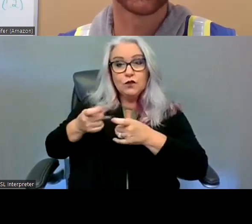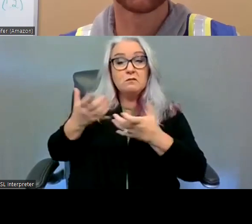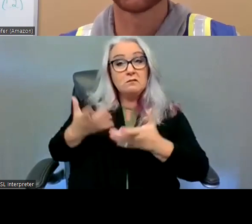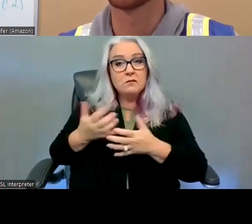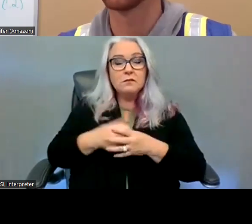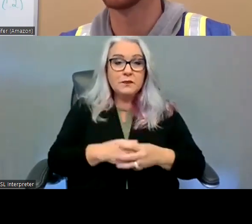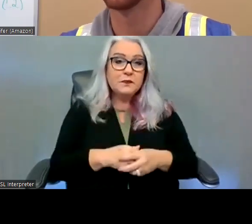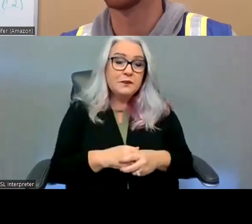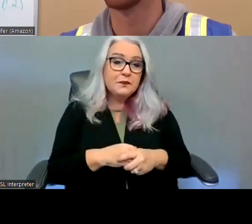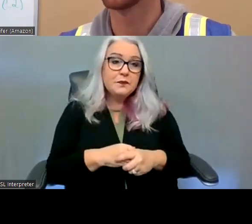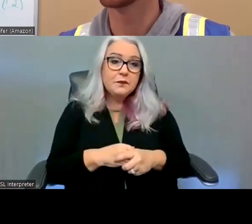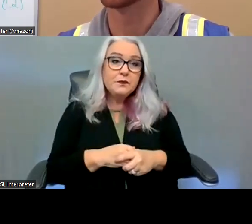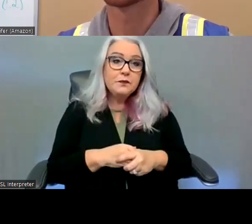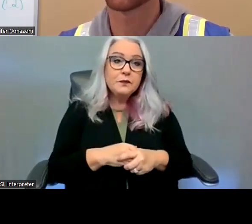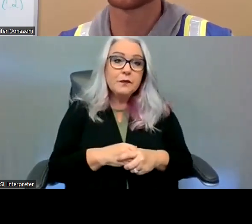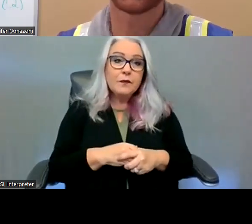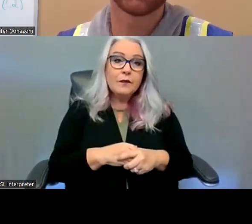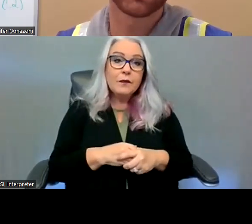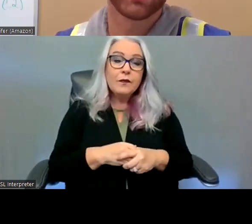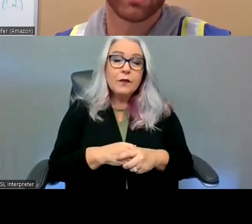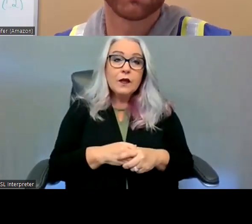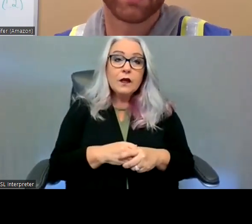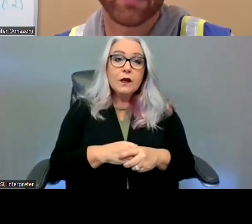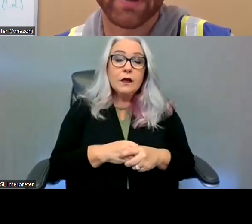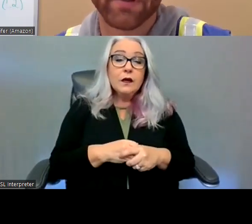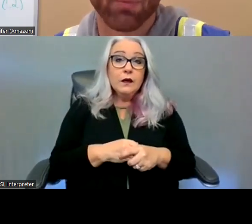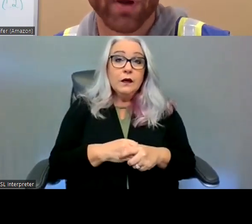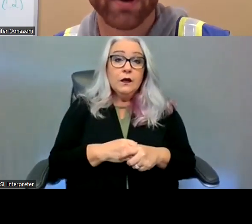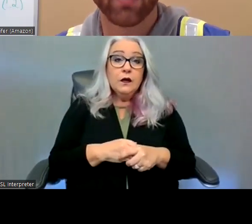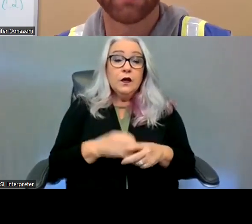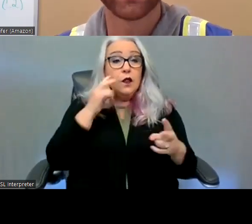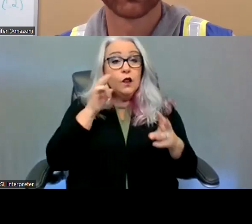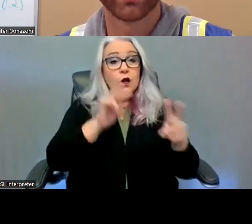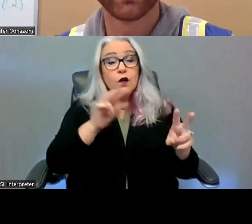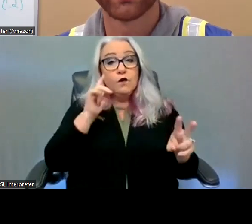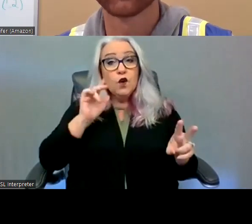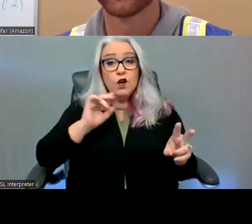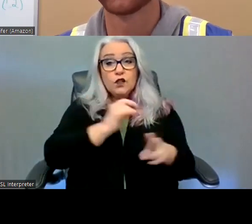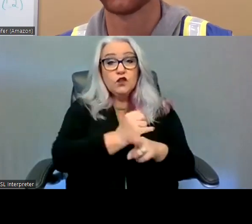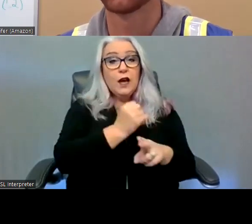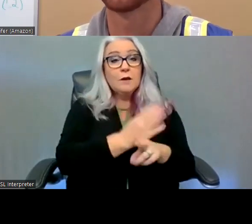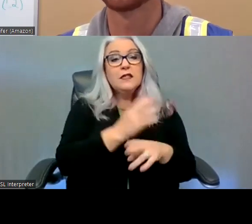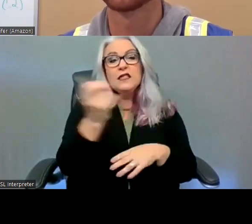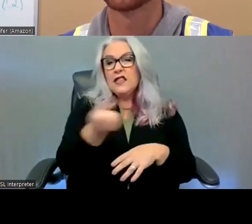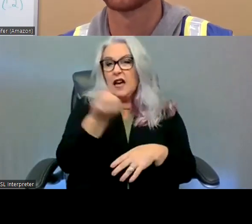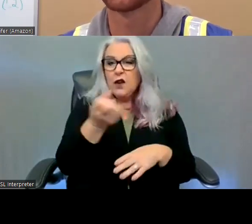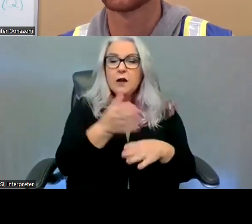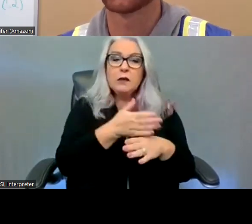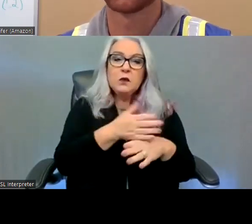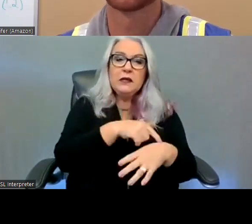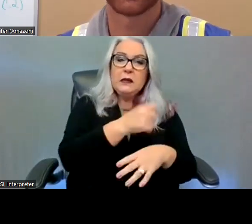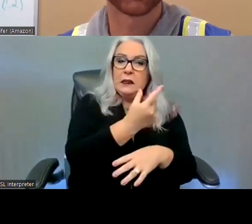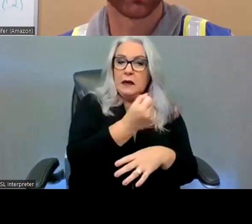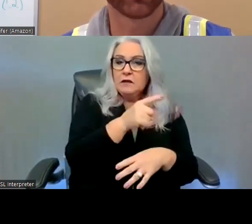So going into this slide, when to look for our jobs. Saturdays at 1:11 and 1 is when